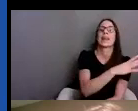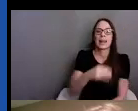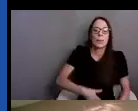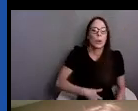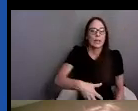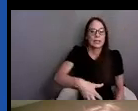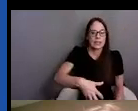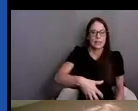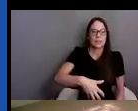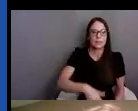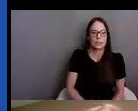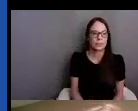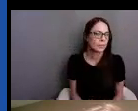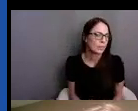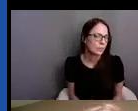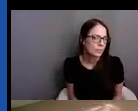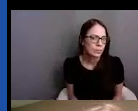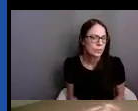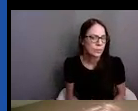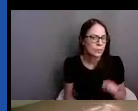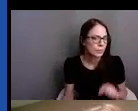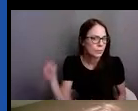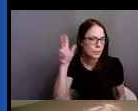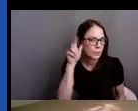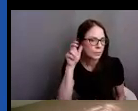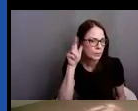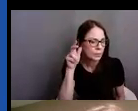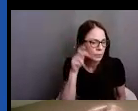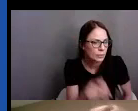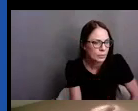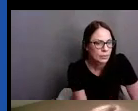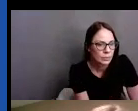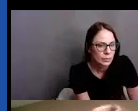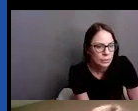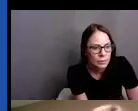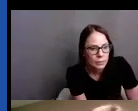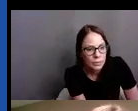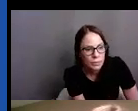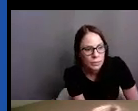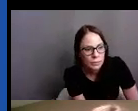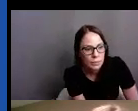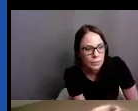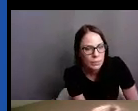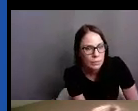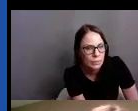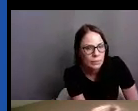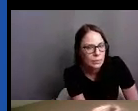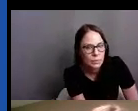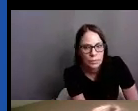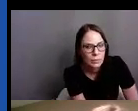Great. Thank you so much for having me. I'm excited to be able to encourage pregnant women to get vaccinated against